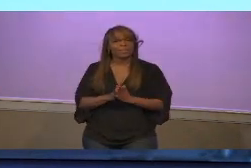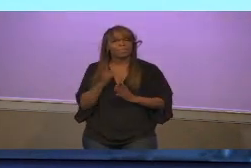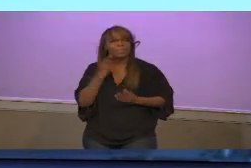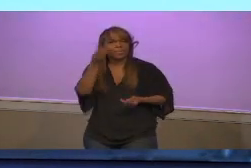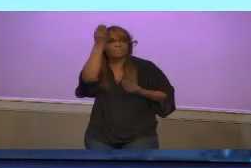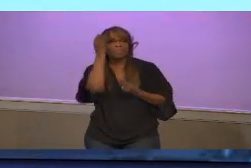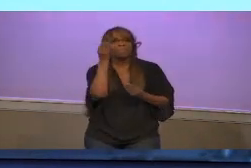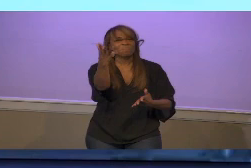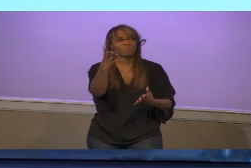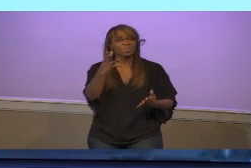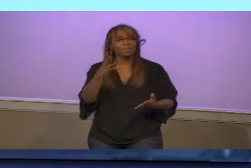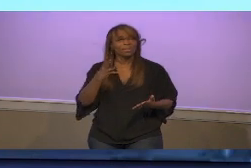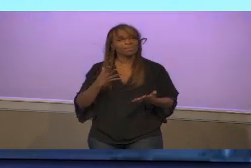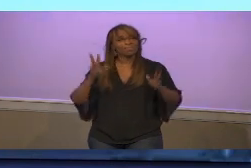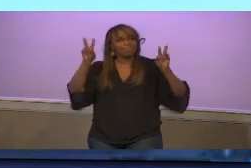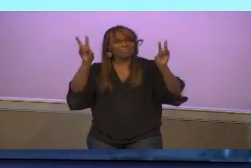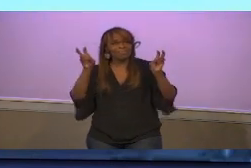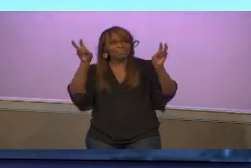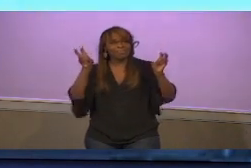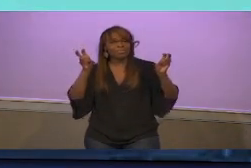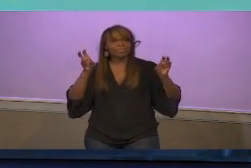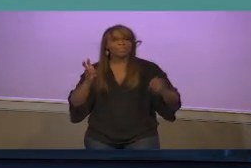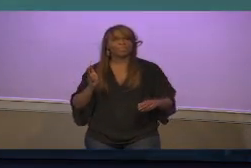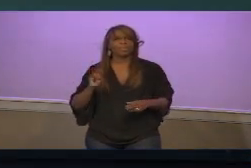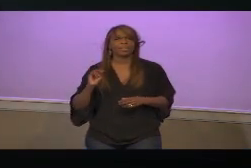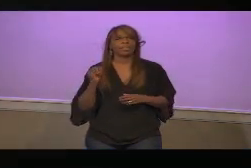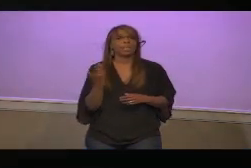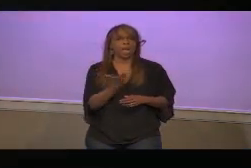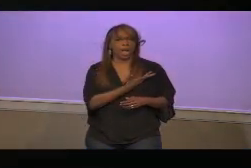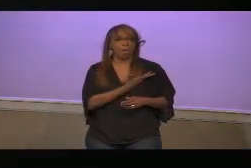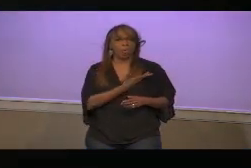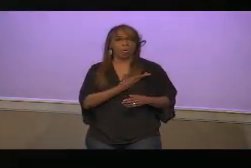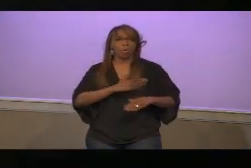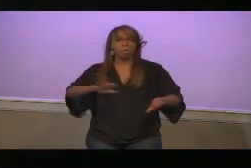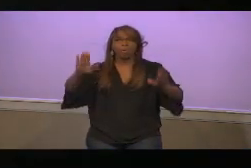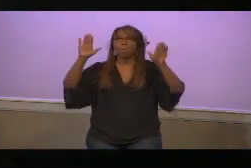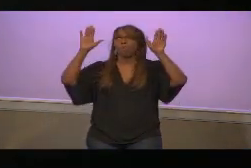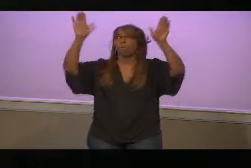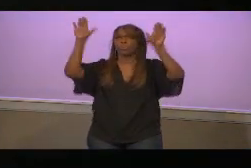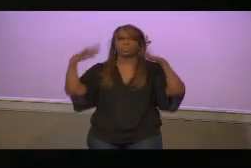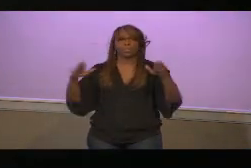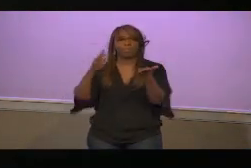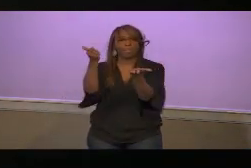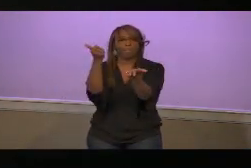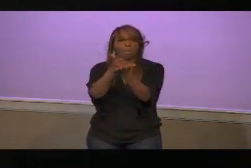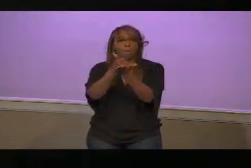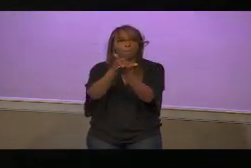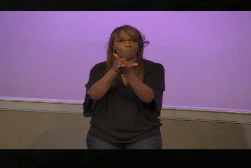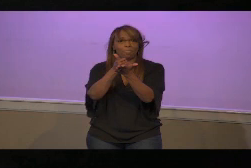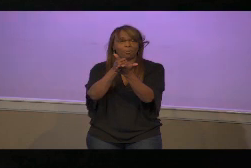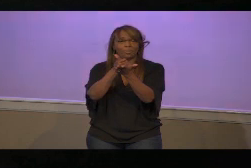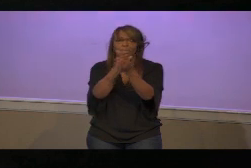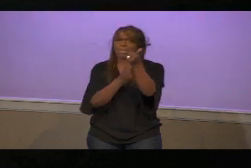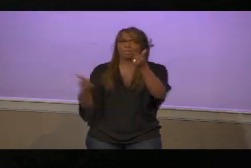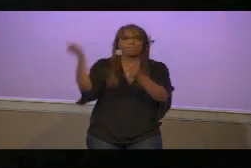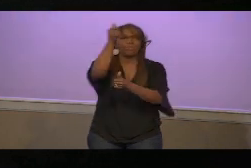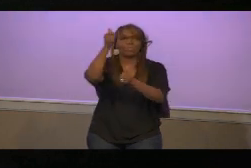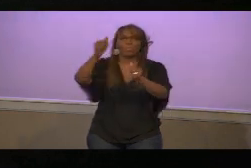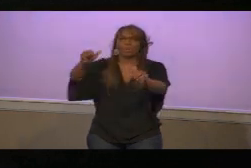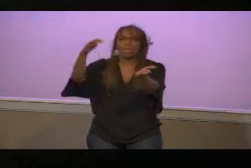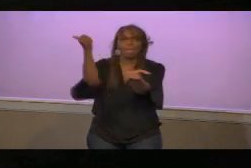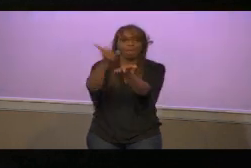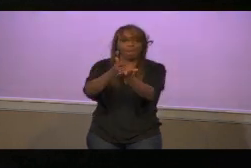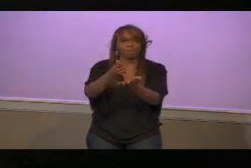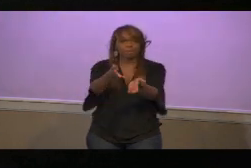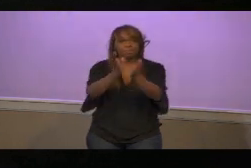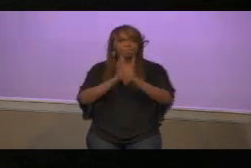to you from the thought, our ultimate help. Our ultimate help. If